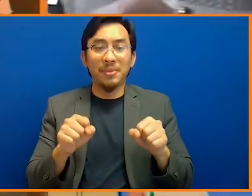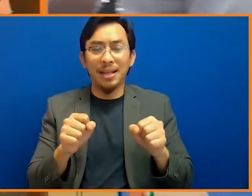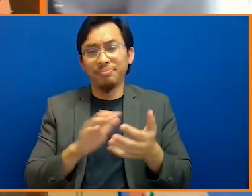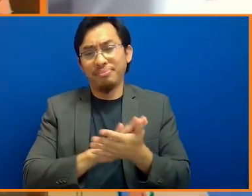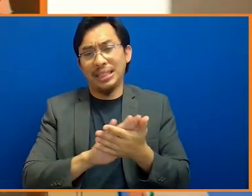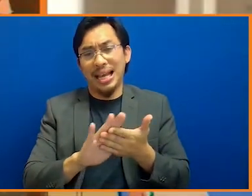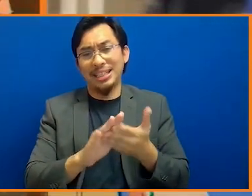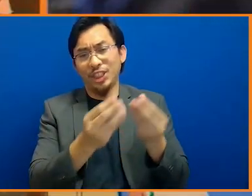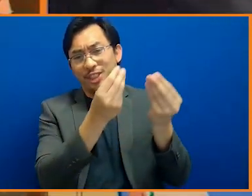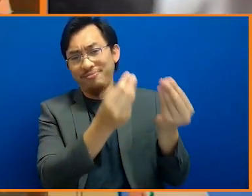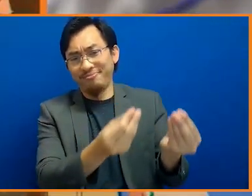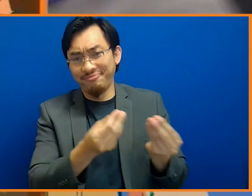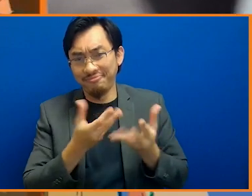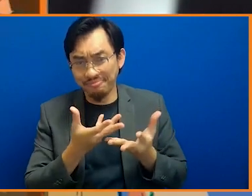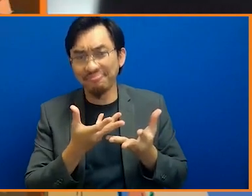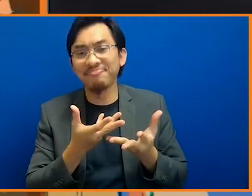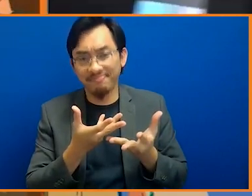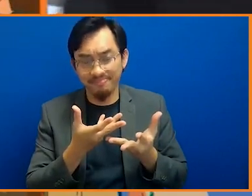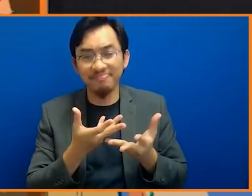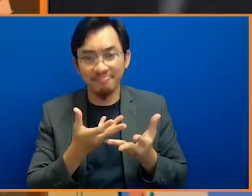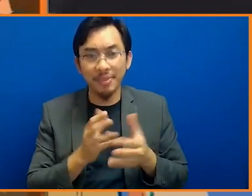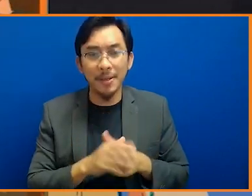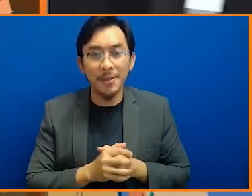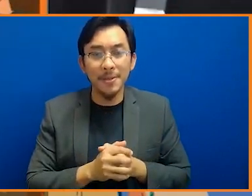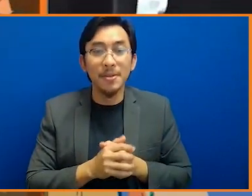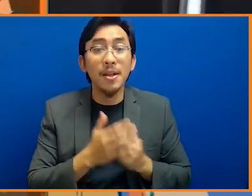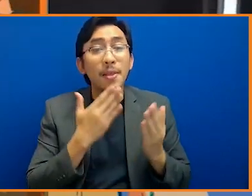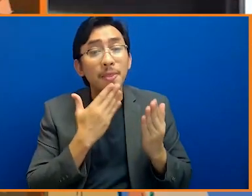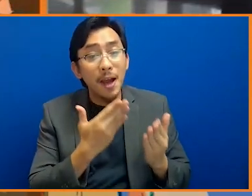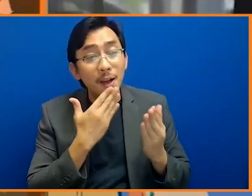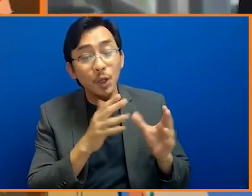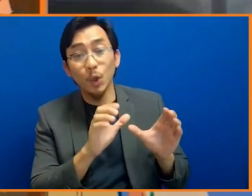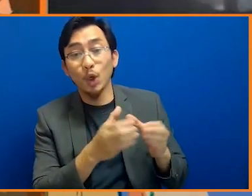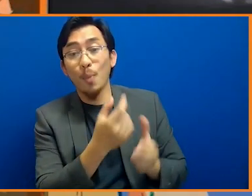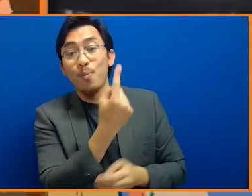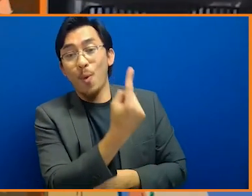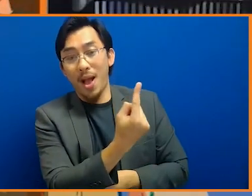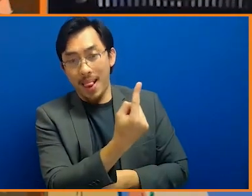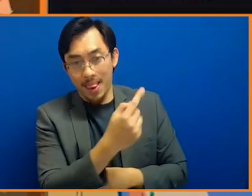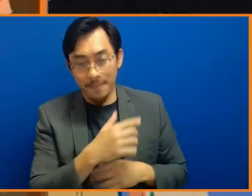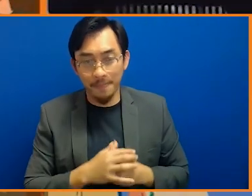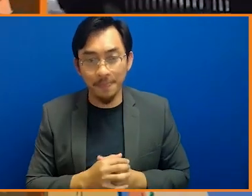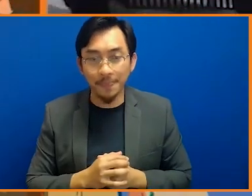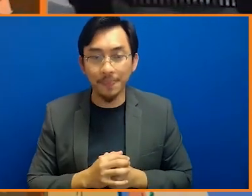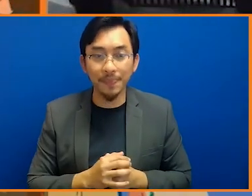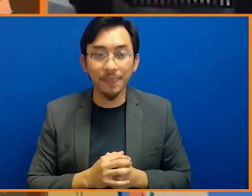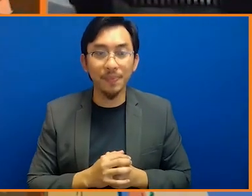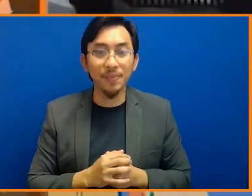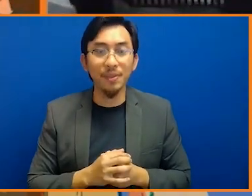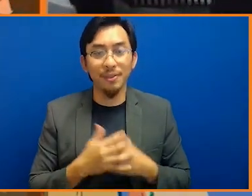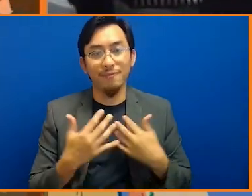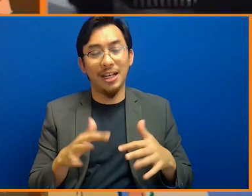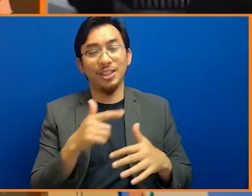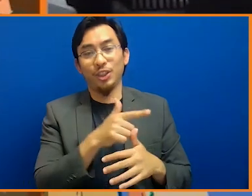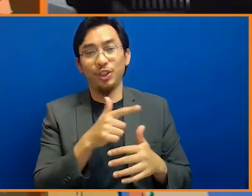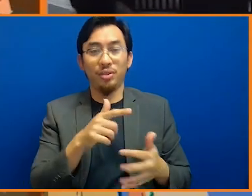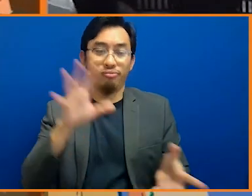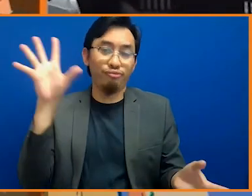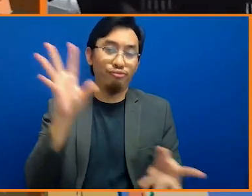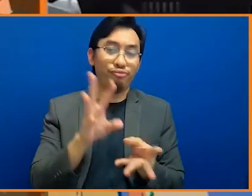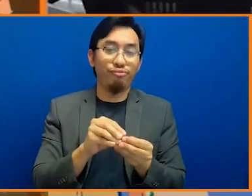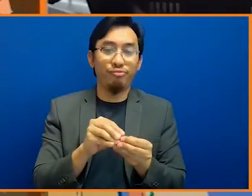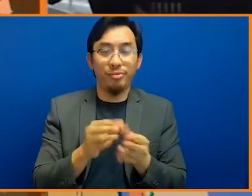Yeah, very nice. Giving back to Prof. Syamsidik. Thank you a lot for the group A, group one,